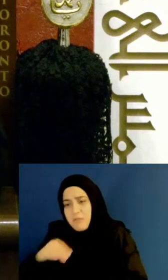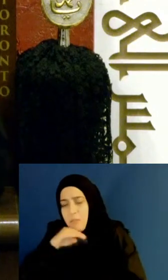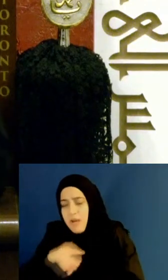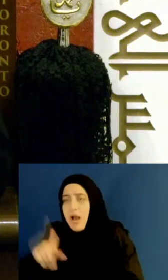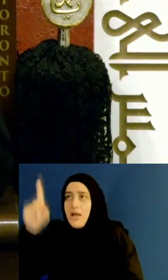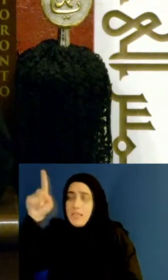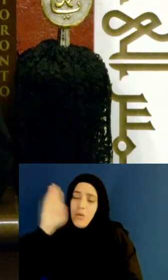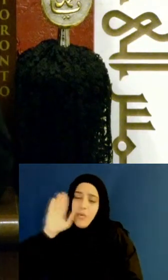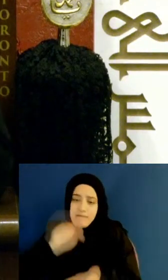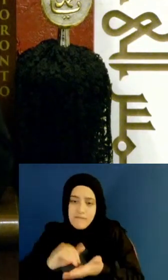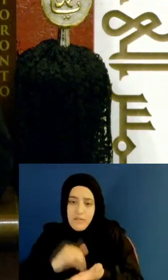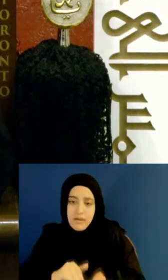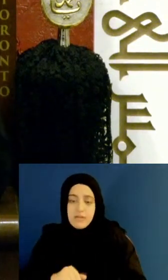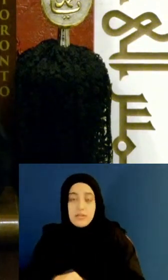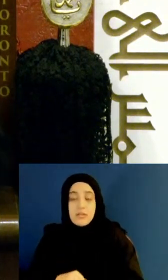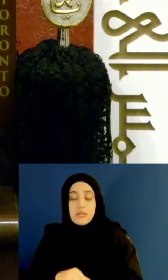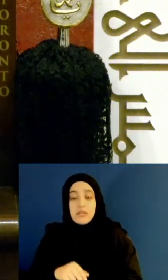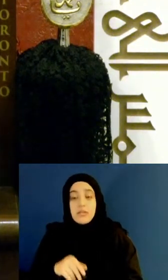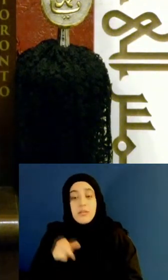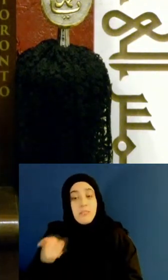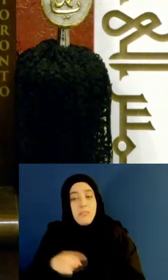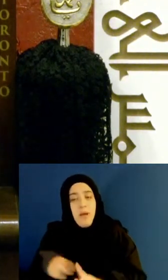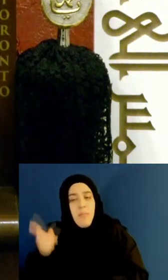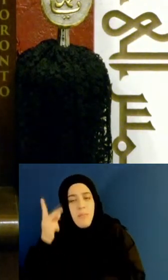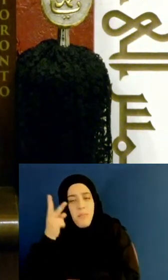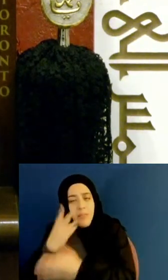says to him, seek forgiveness from this man.